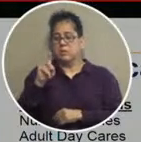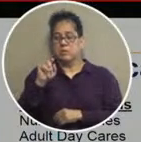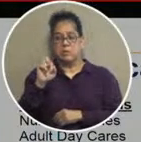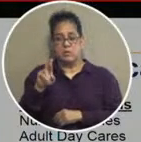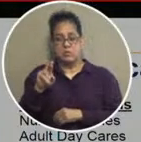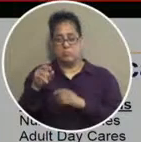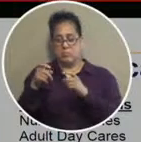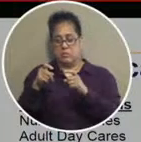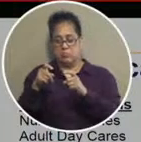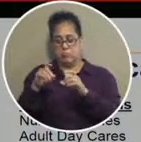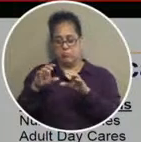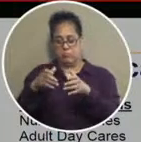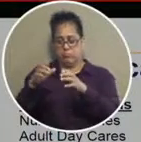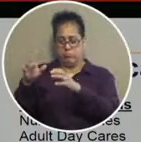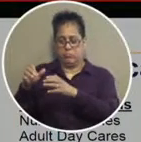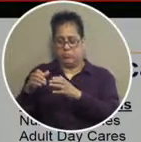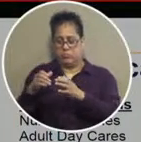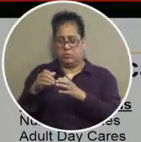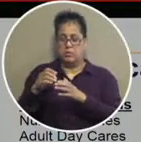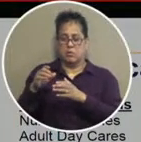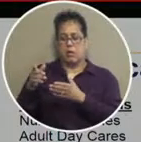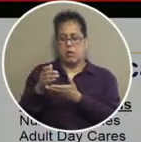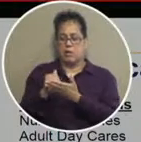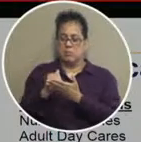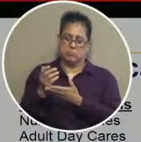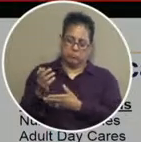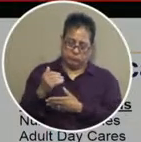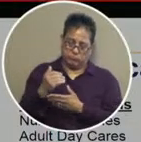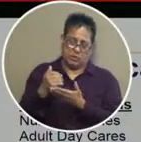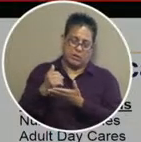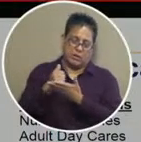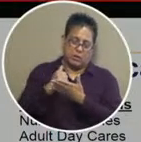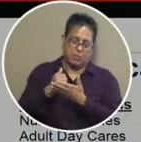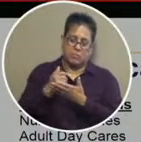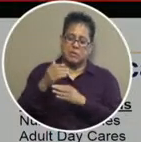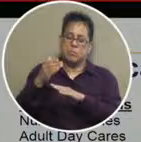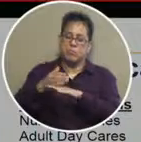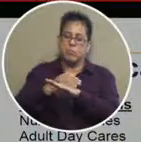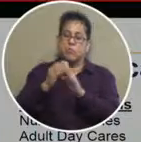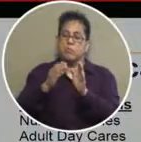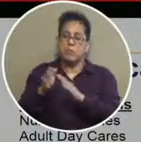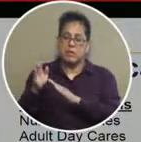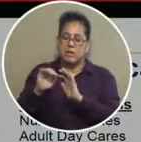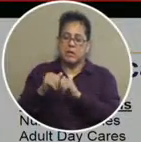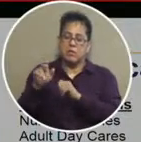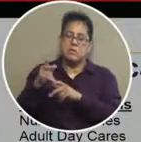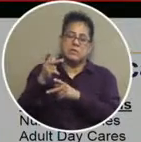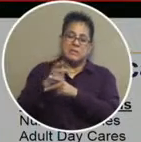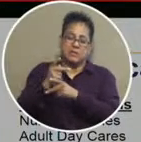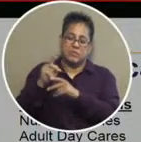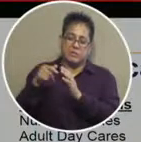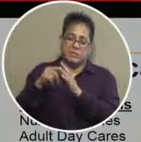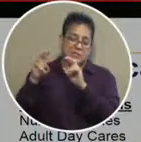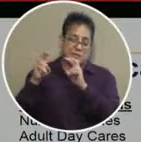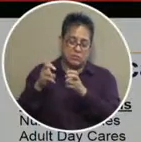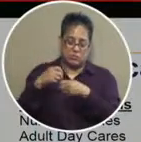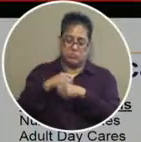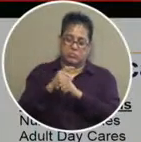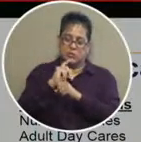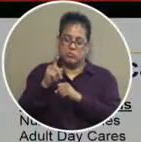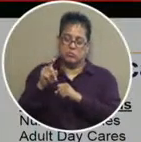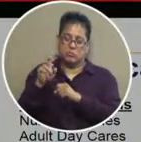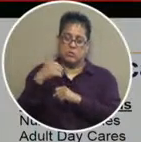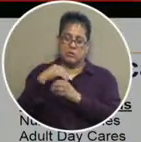management, to share with us their improvement plan. And so we have an idea of how they're planning to address this issue and making sure they have those